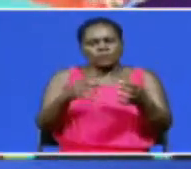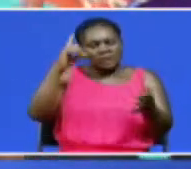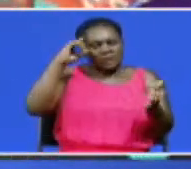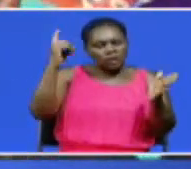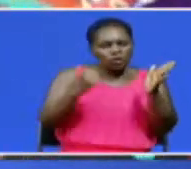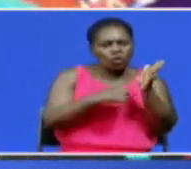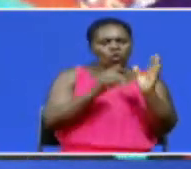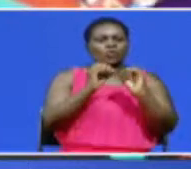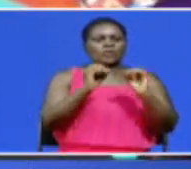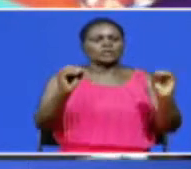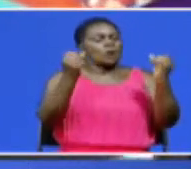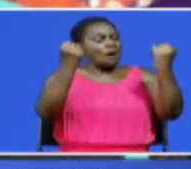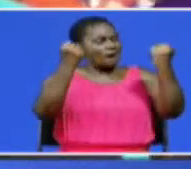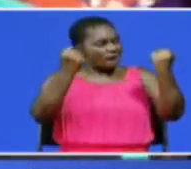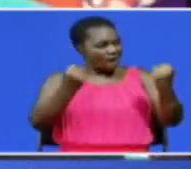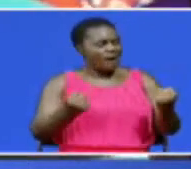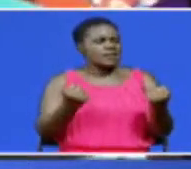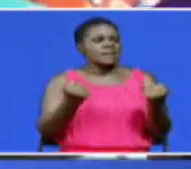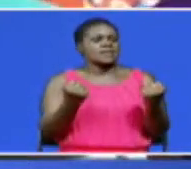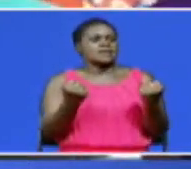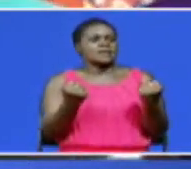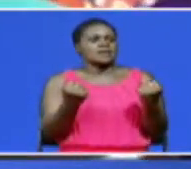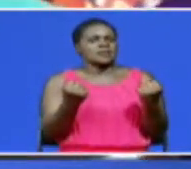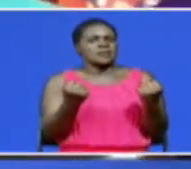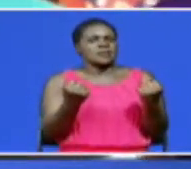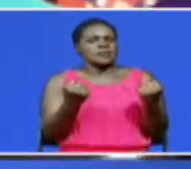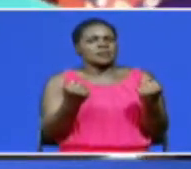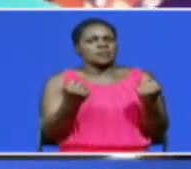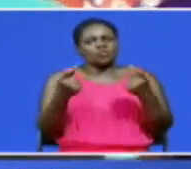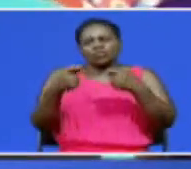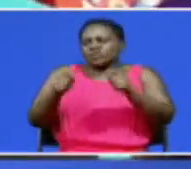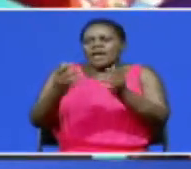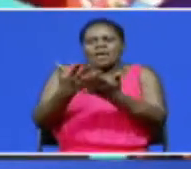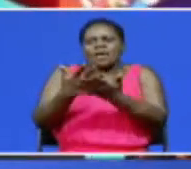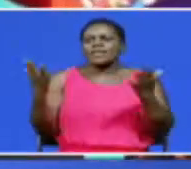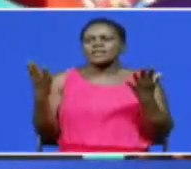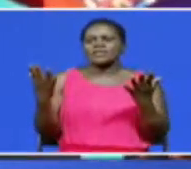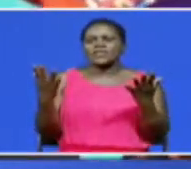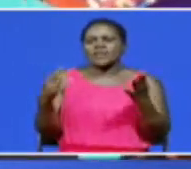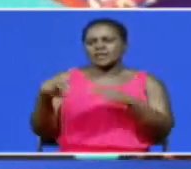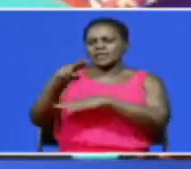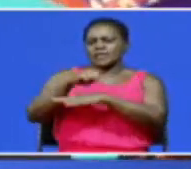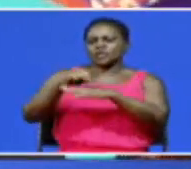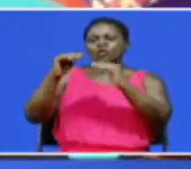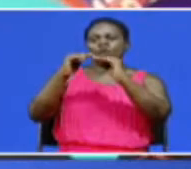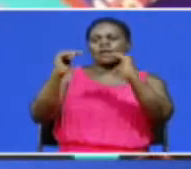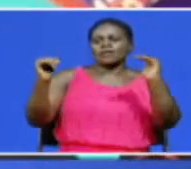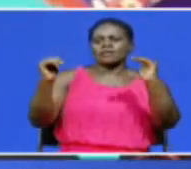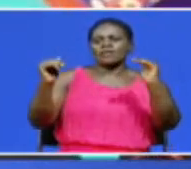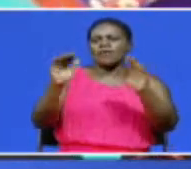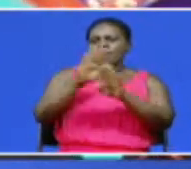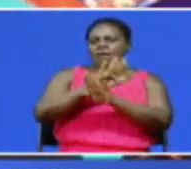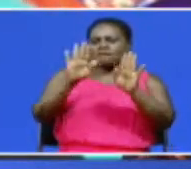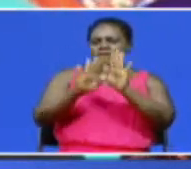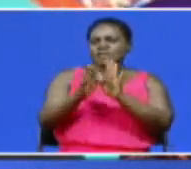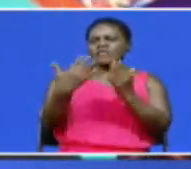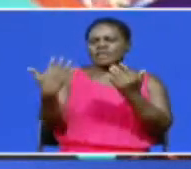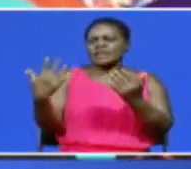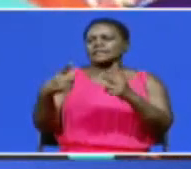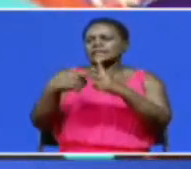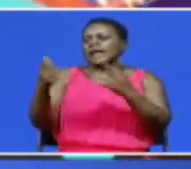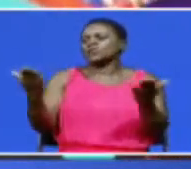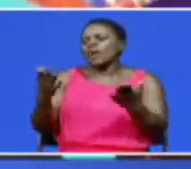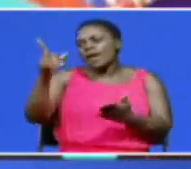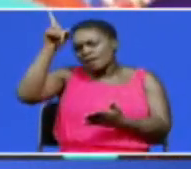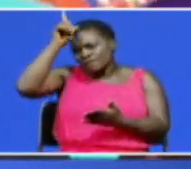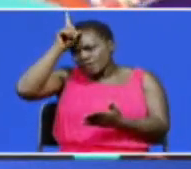haitatutambua, itakuwa vigumu sana hata kujaribu anything kwa the national level. Everything starts with the grassroots.